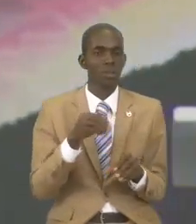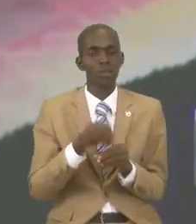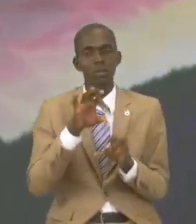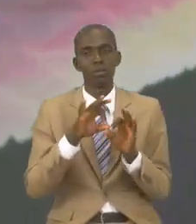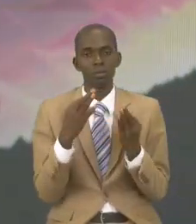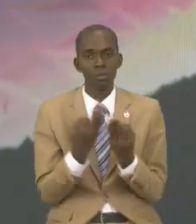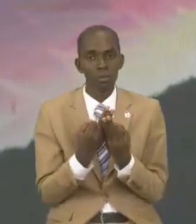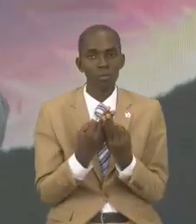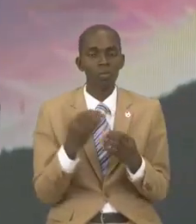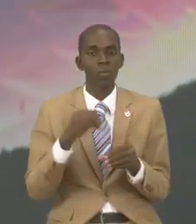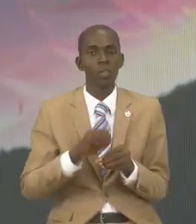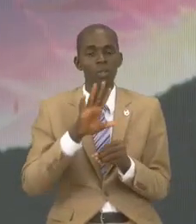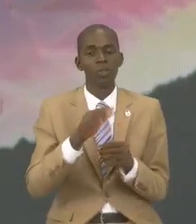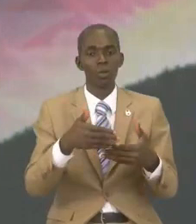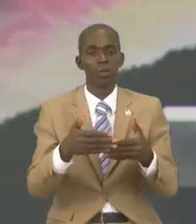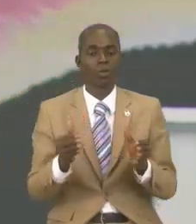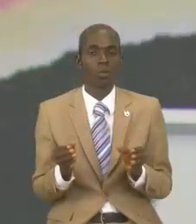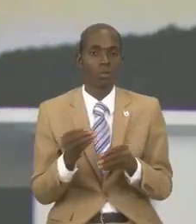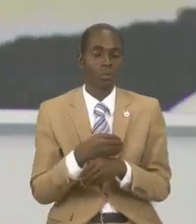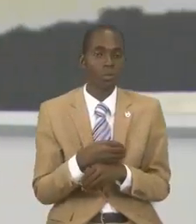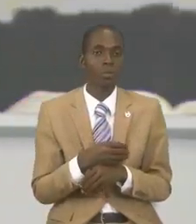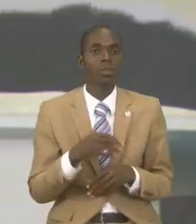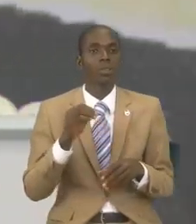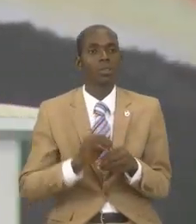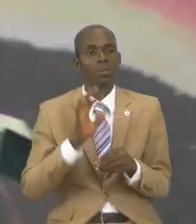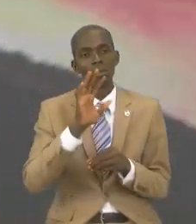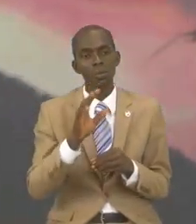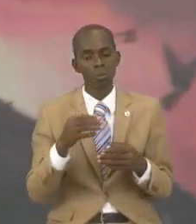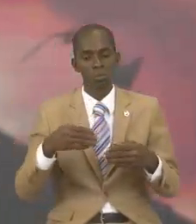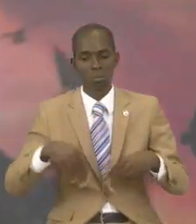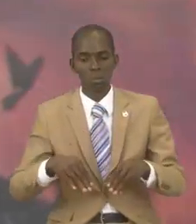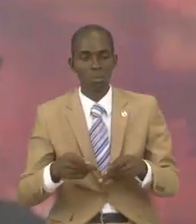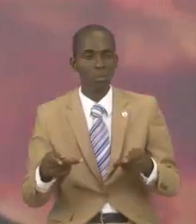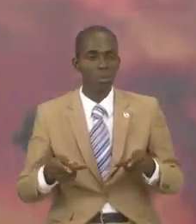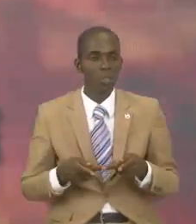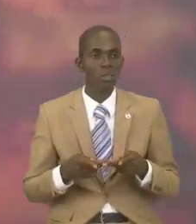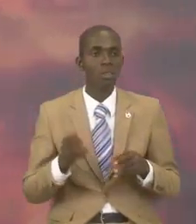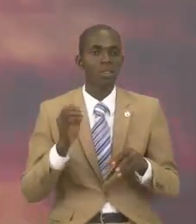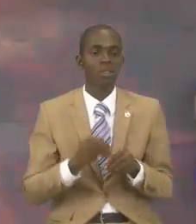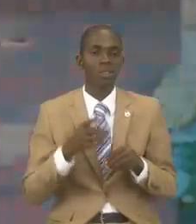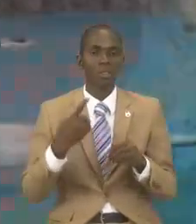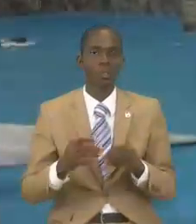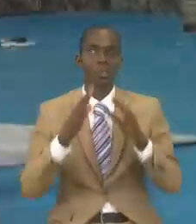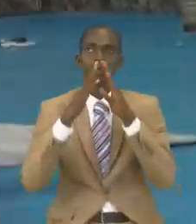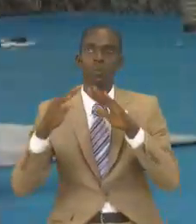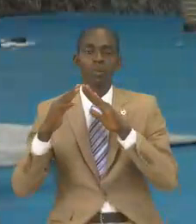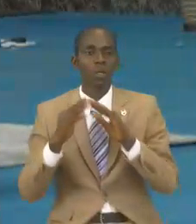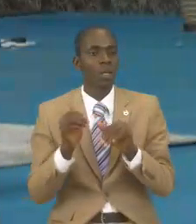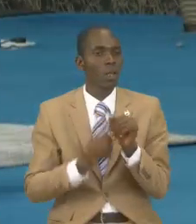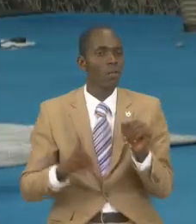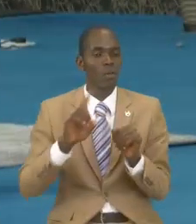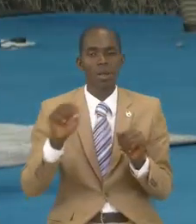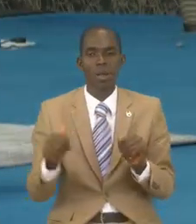your workplace, in the market, in a community, anywhere and